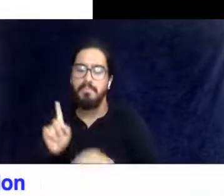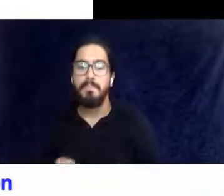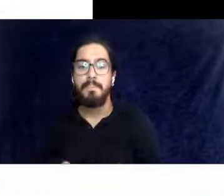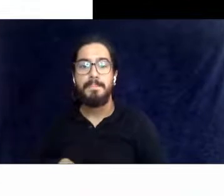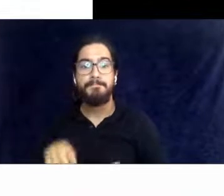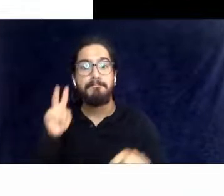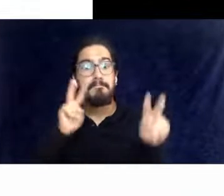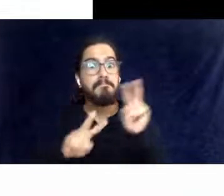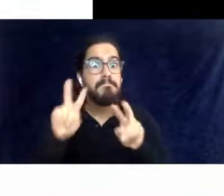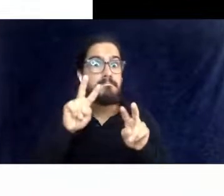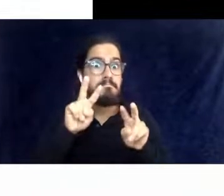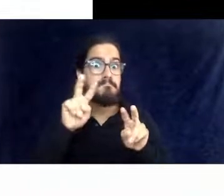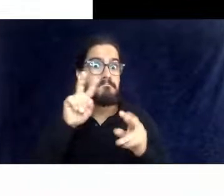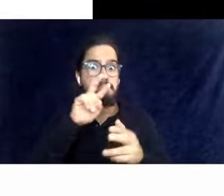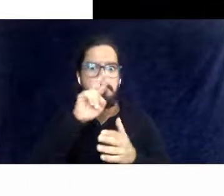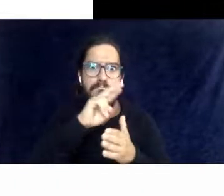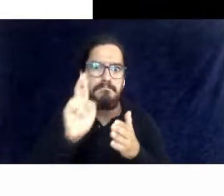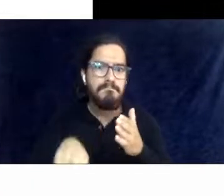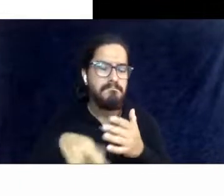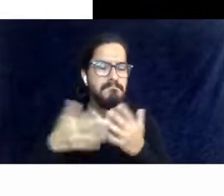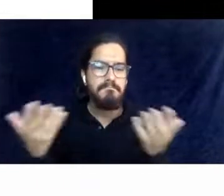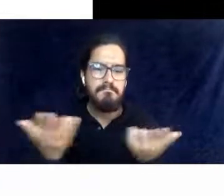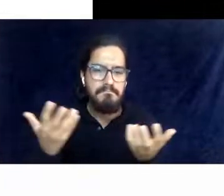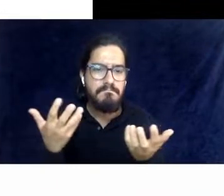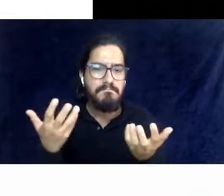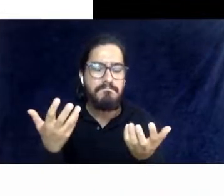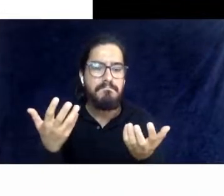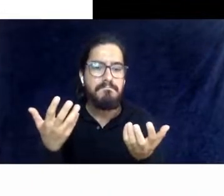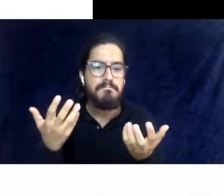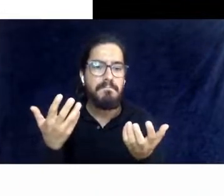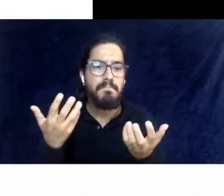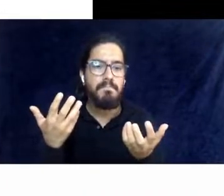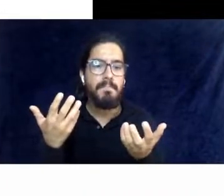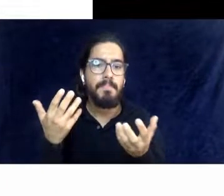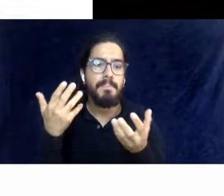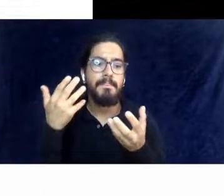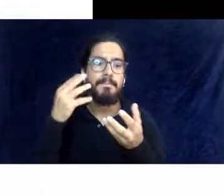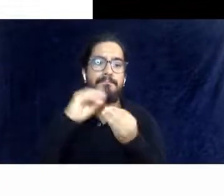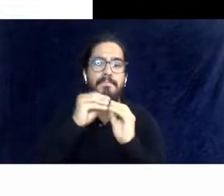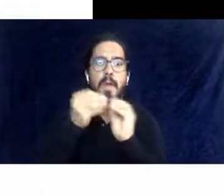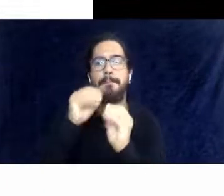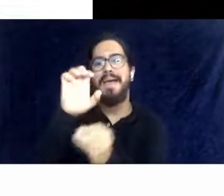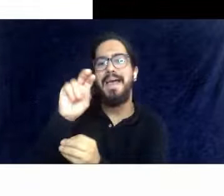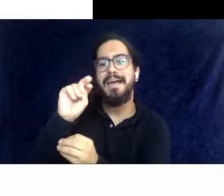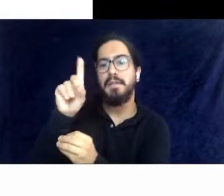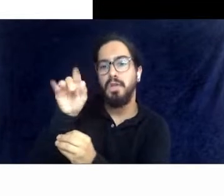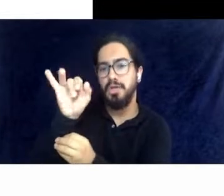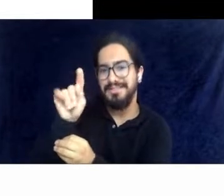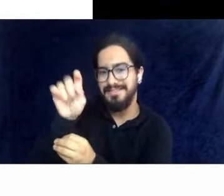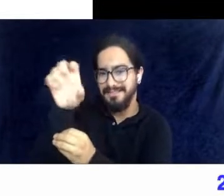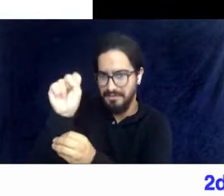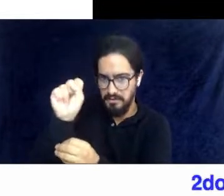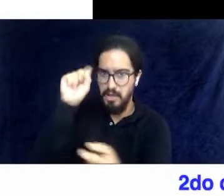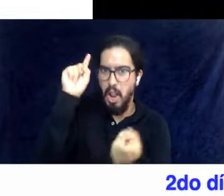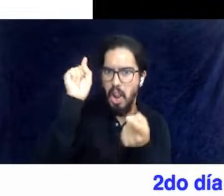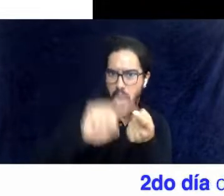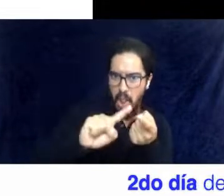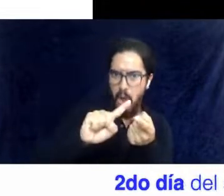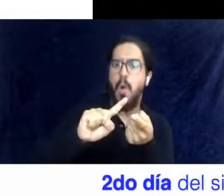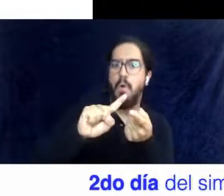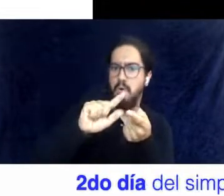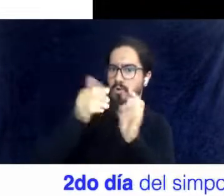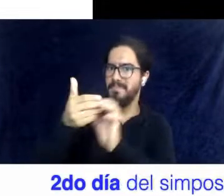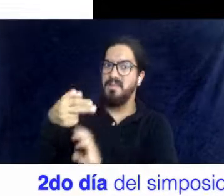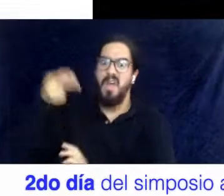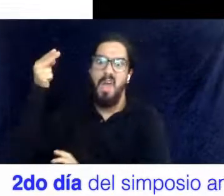results is low levels or low number of endophytes at low and high levels of disturbances. But when we look at